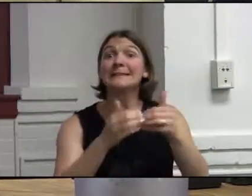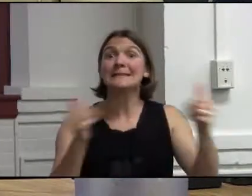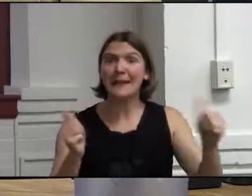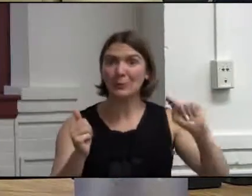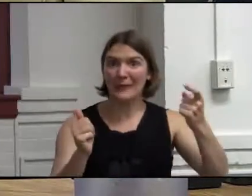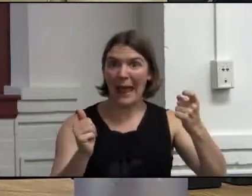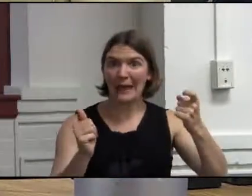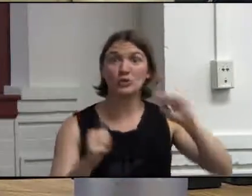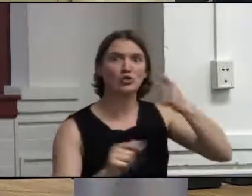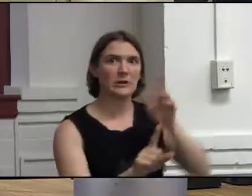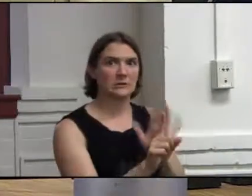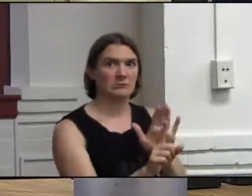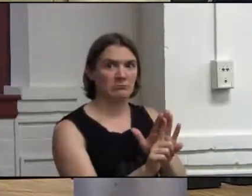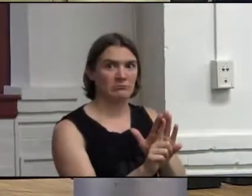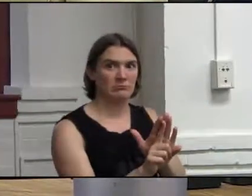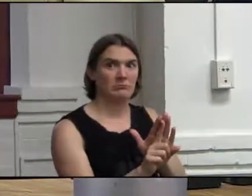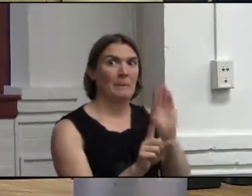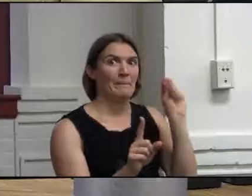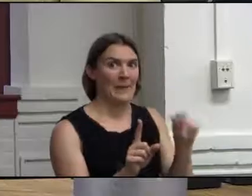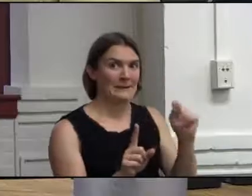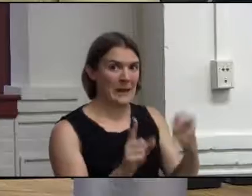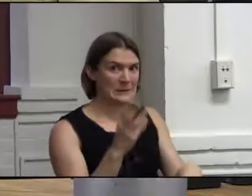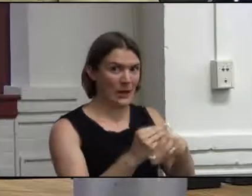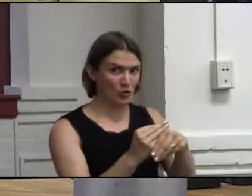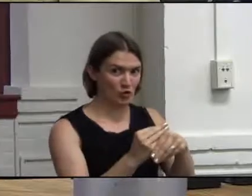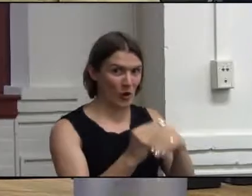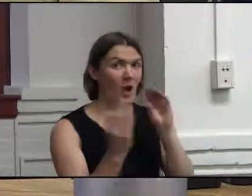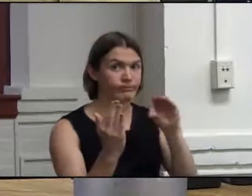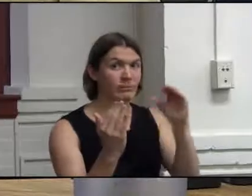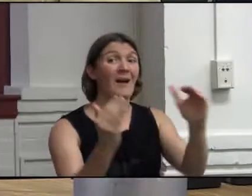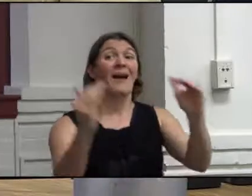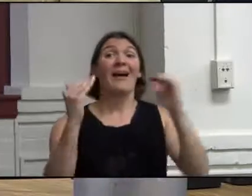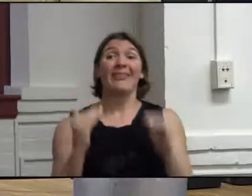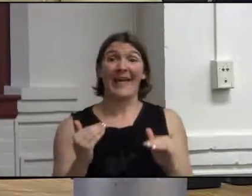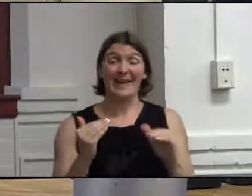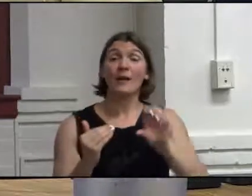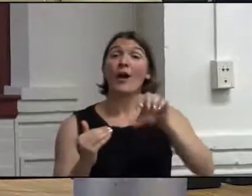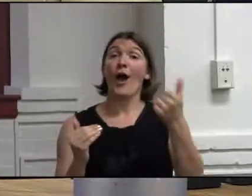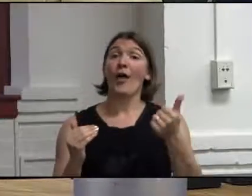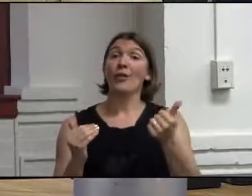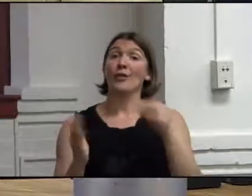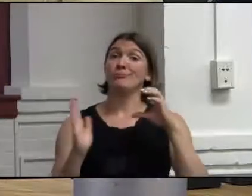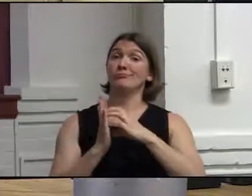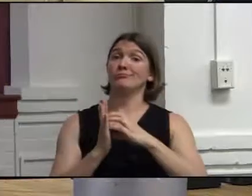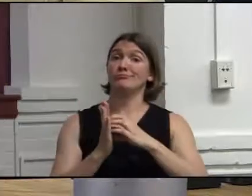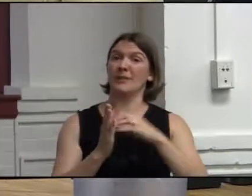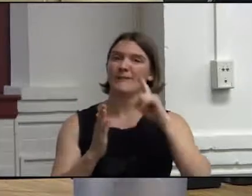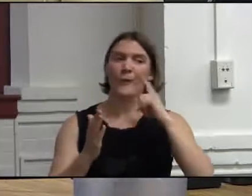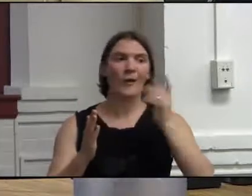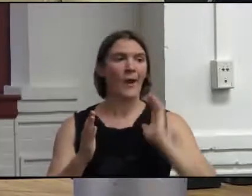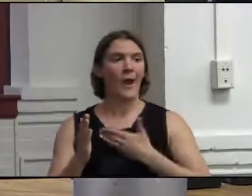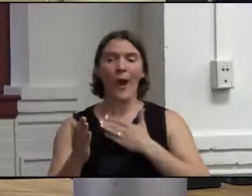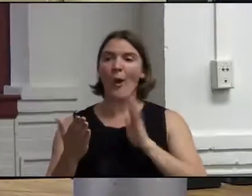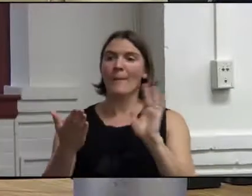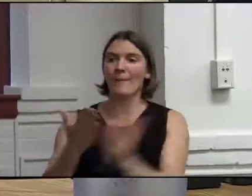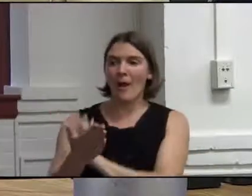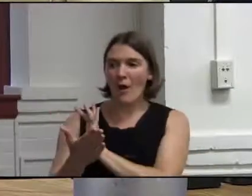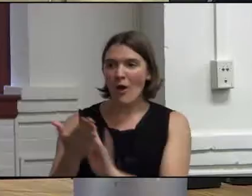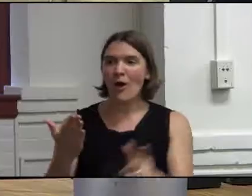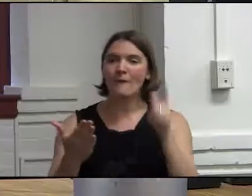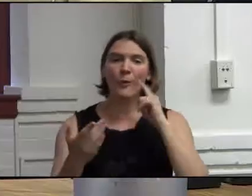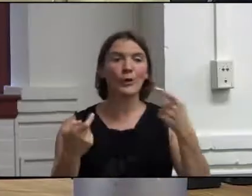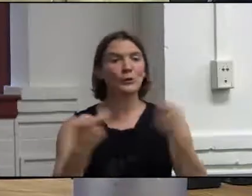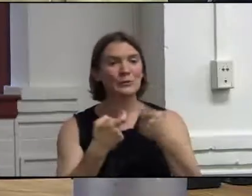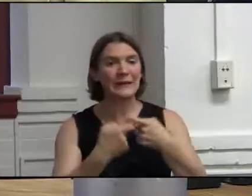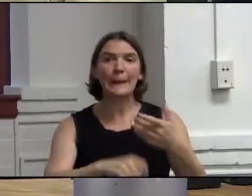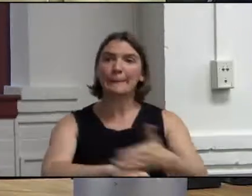piece that only the downtown property owners pay, and then the separate assessment to pay off the